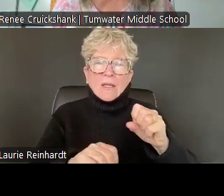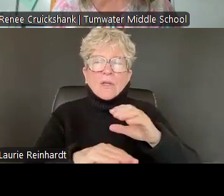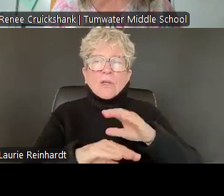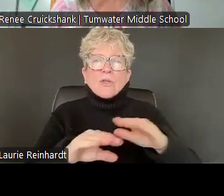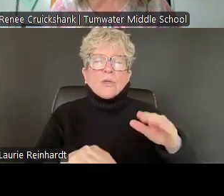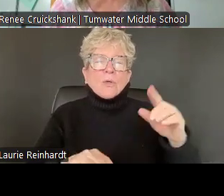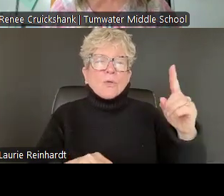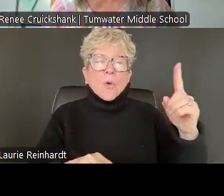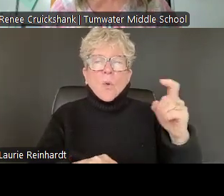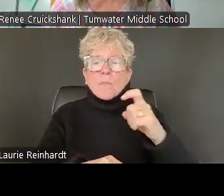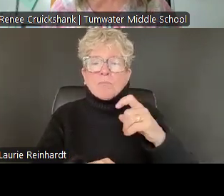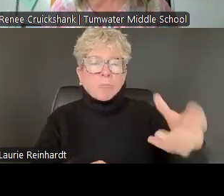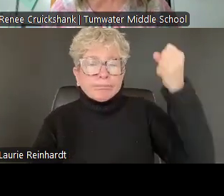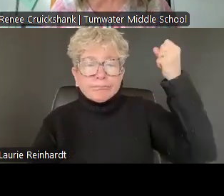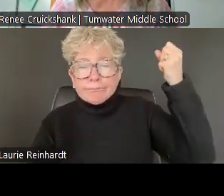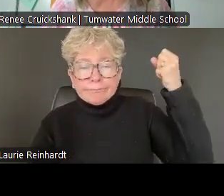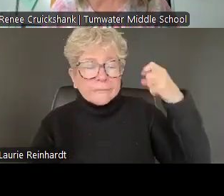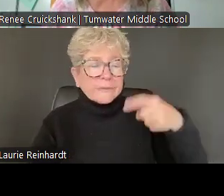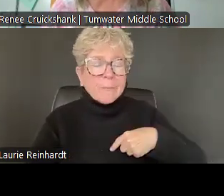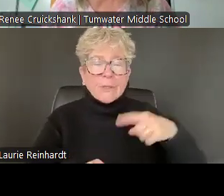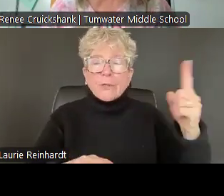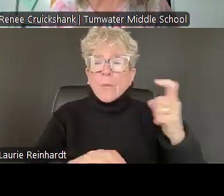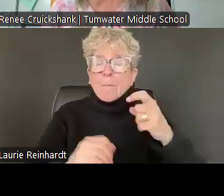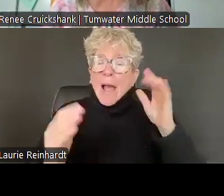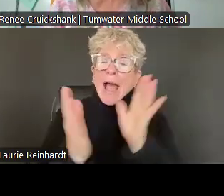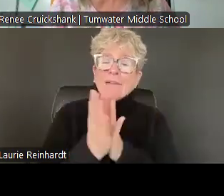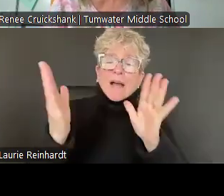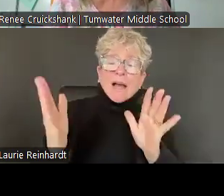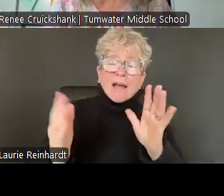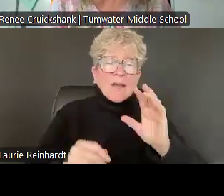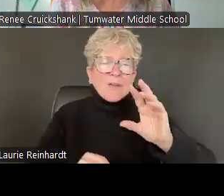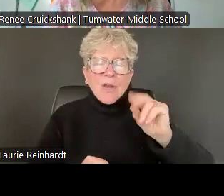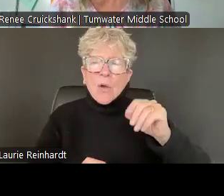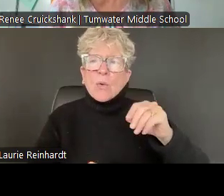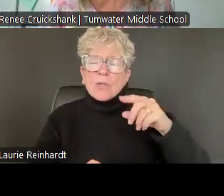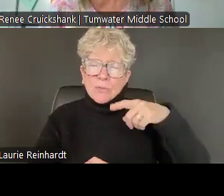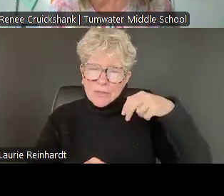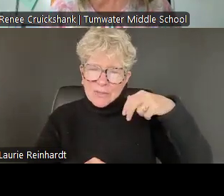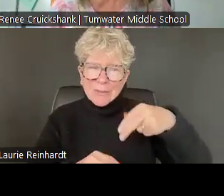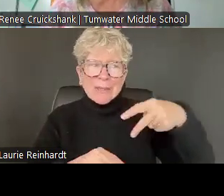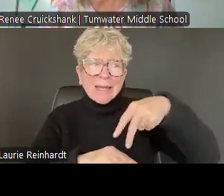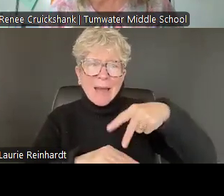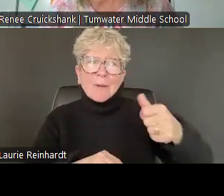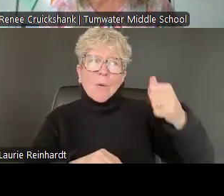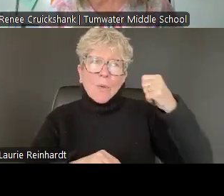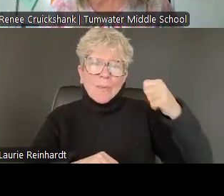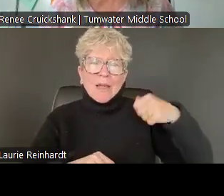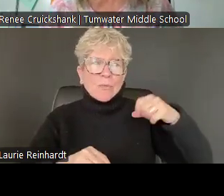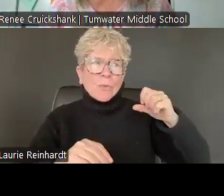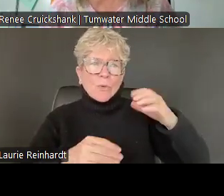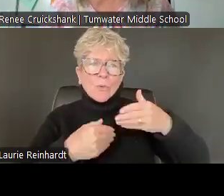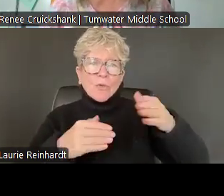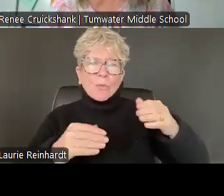somebody's backpack. You don't go by and high five them. You just get up and go to the back of the room and stretch or whatever you